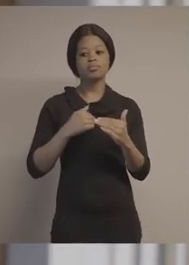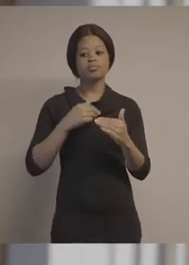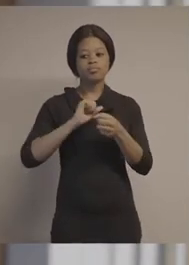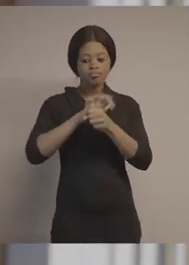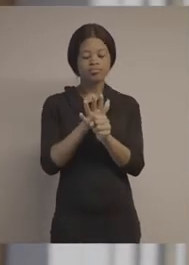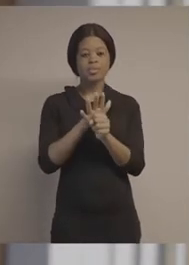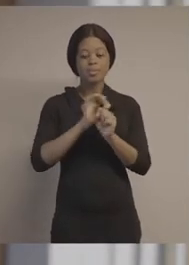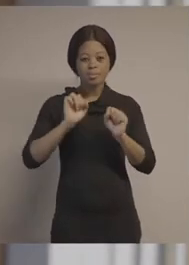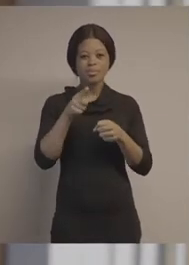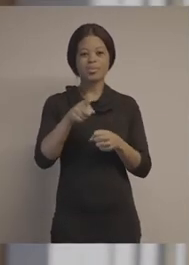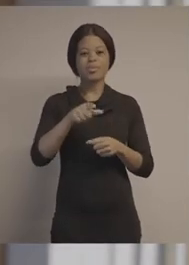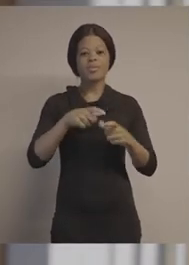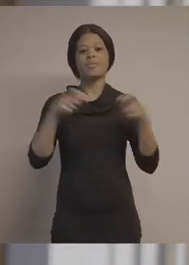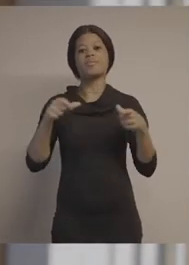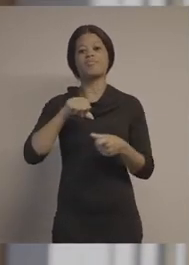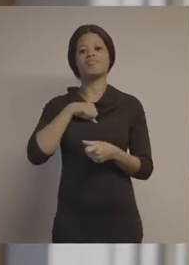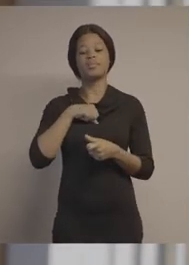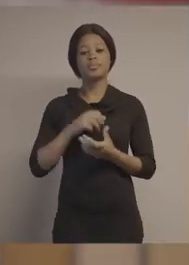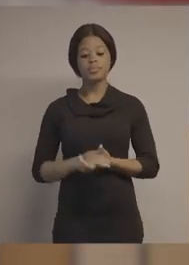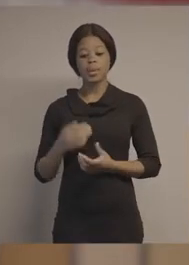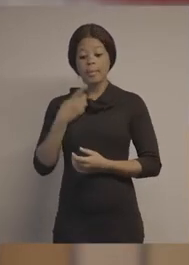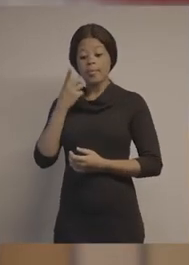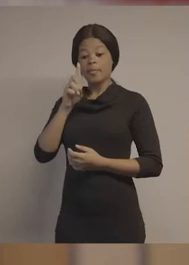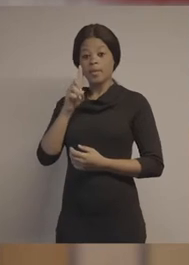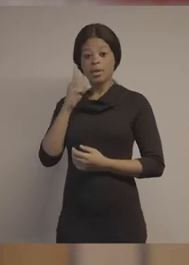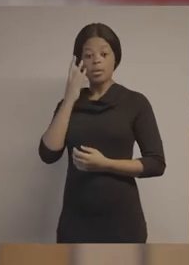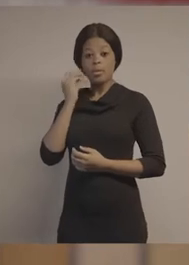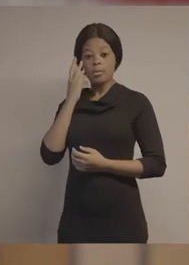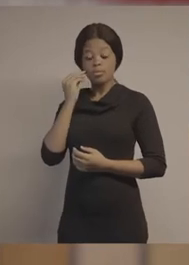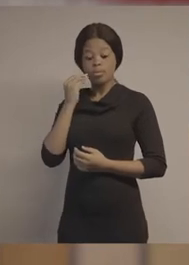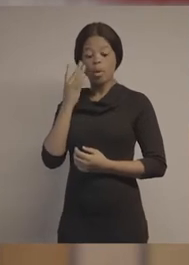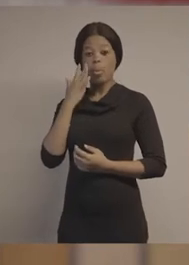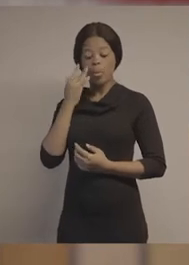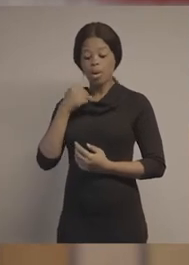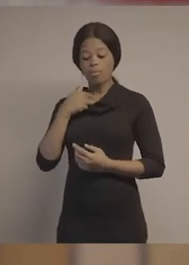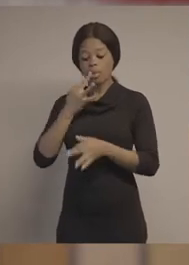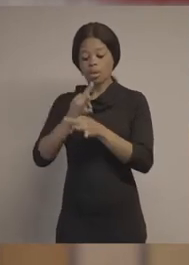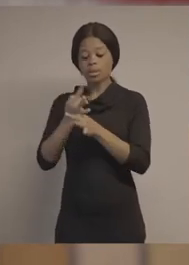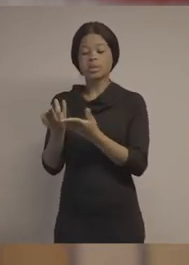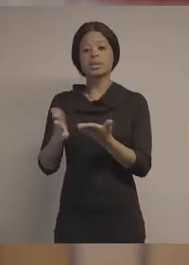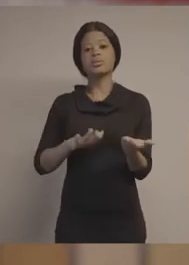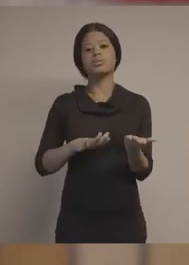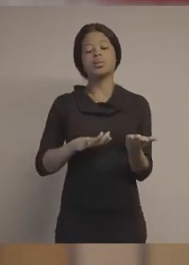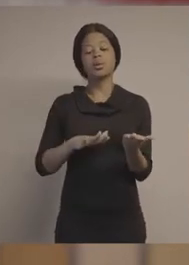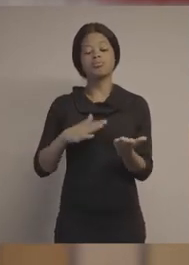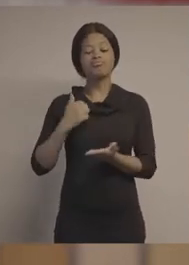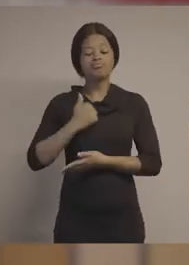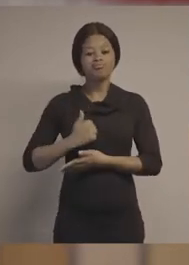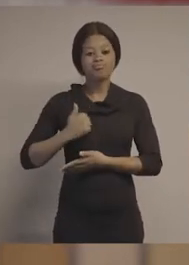waar, COVID is een werkelijkheid. Dat maakt veel bije bije. My first experience closely was when I lost my dad. It was